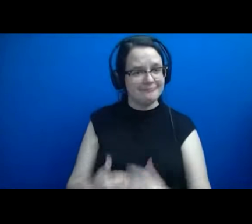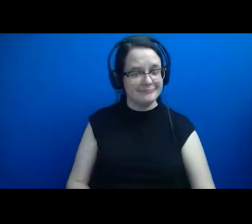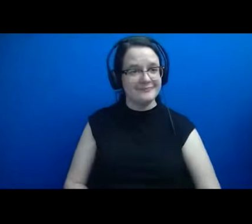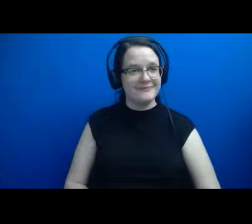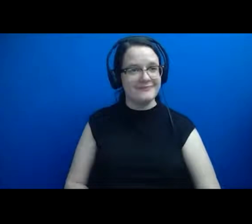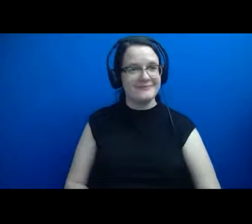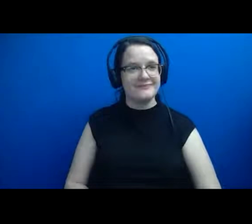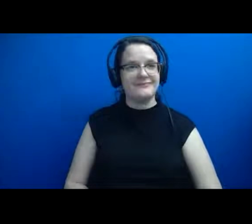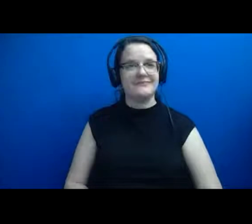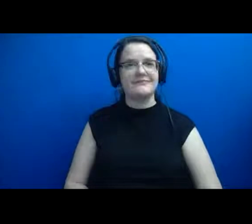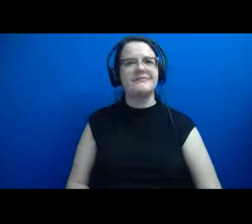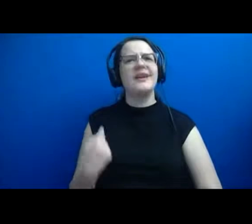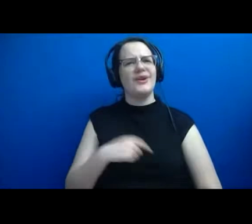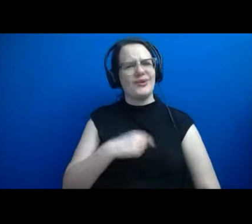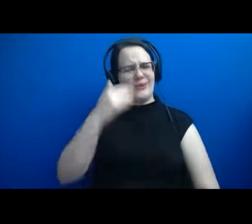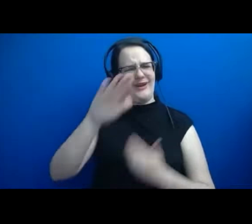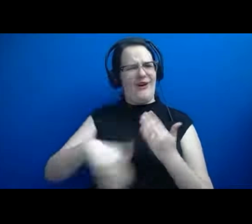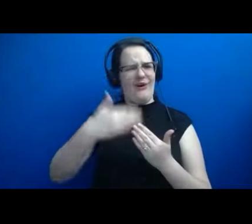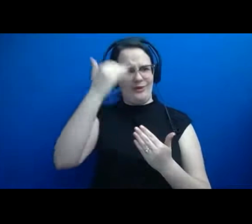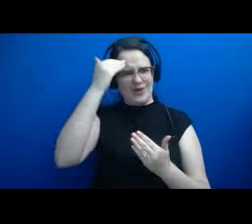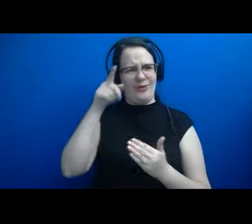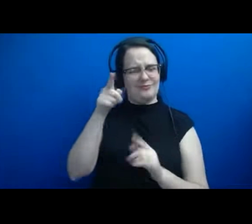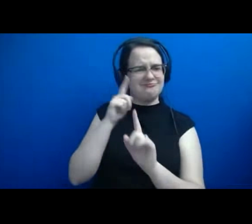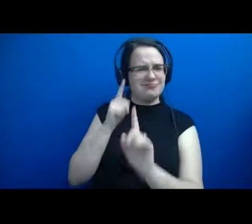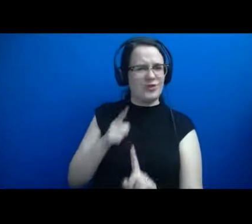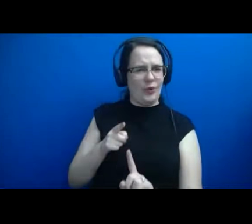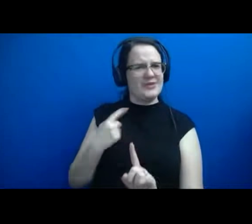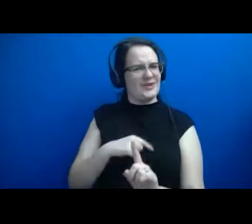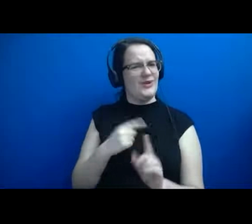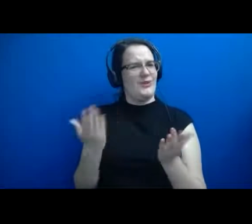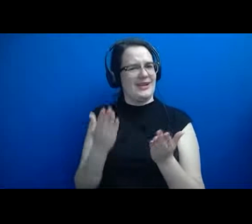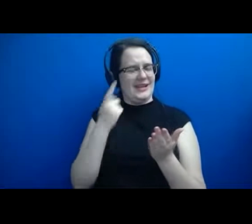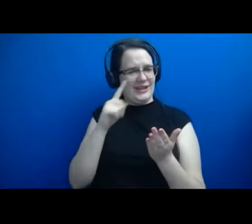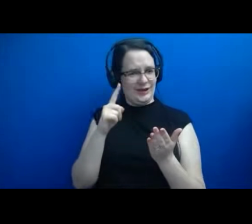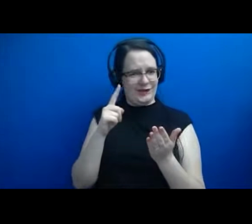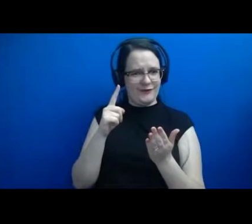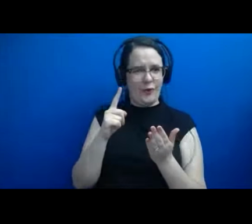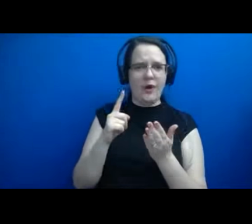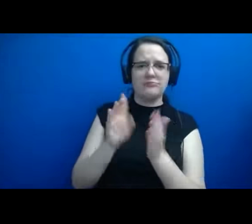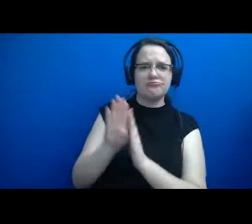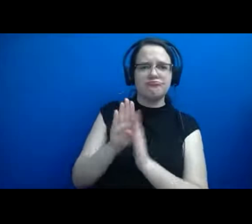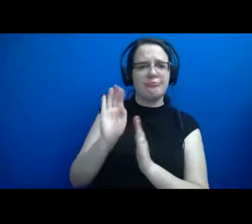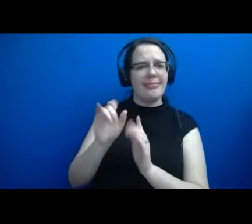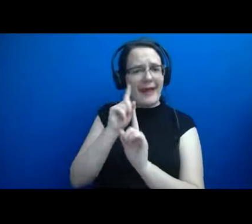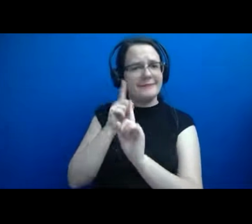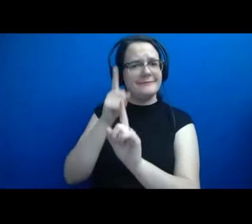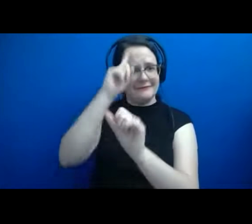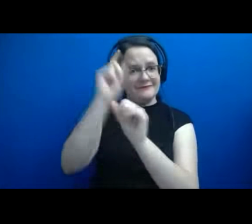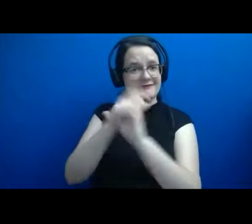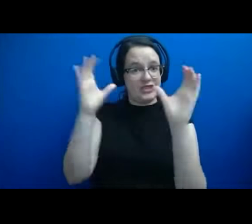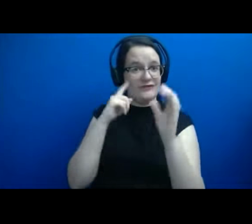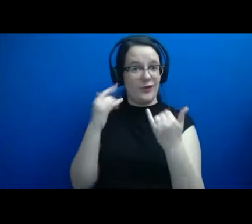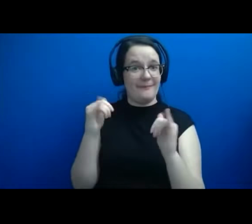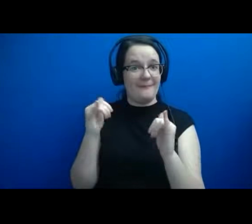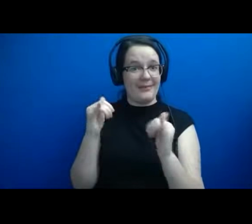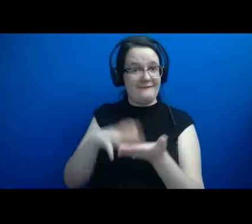We all know the goals. We're here to build that collective vision for playful learning in the district. We are centering youth and family